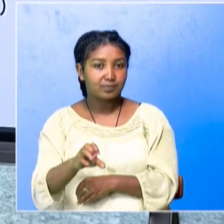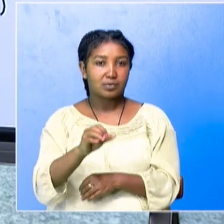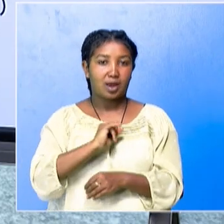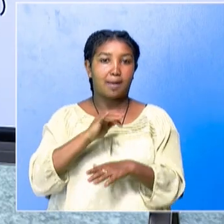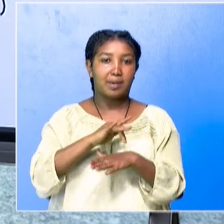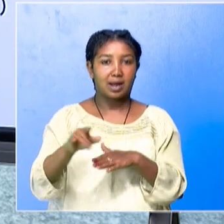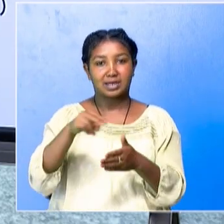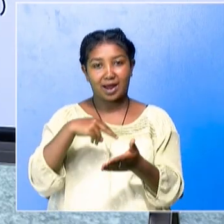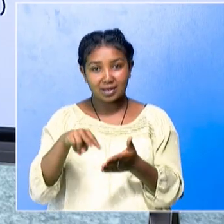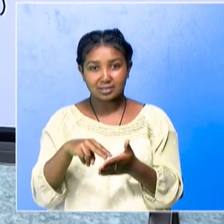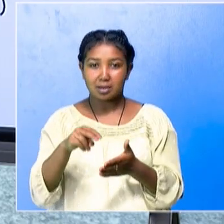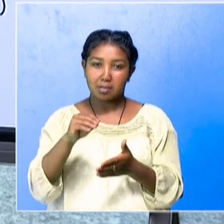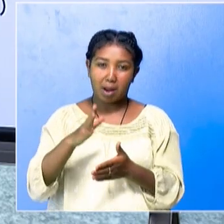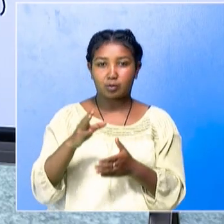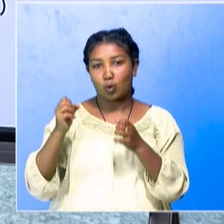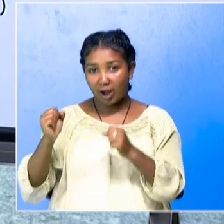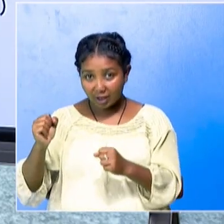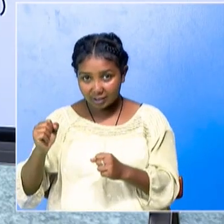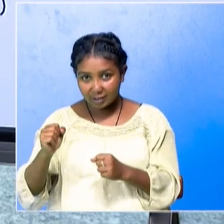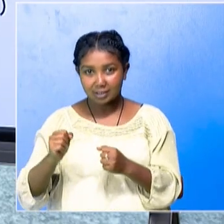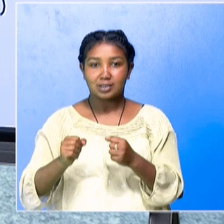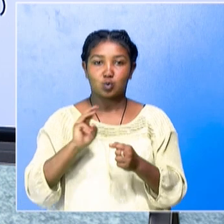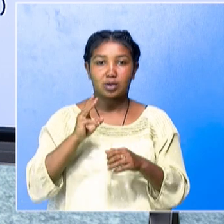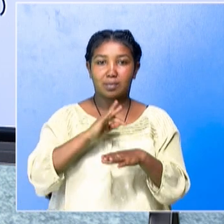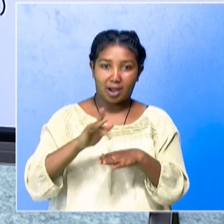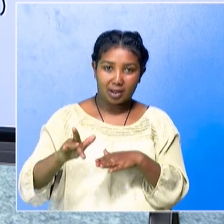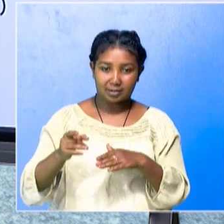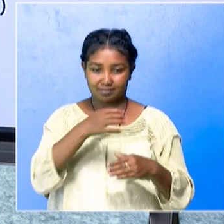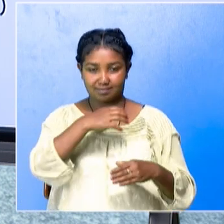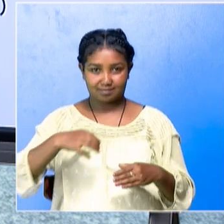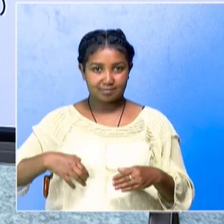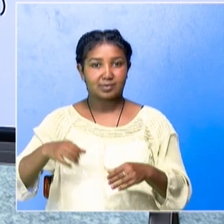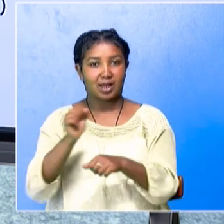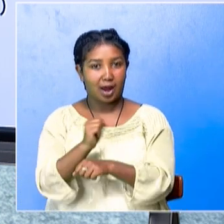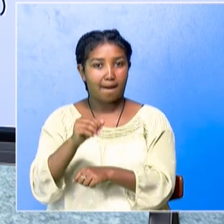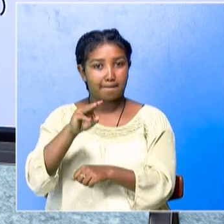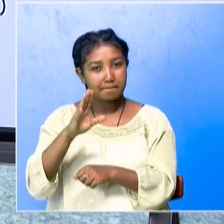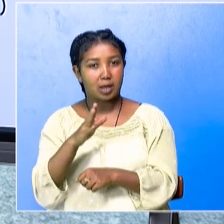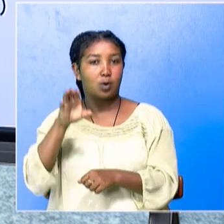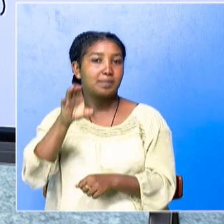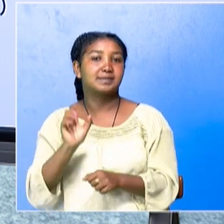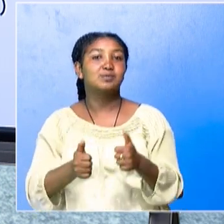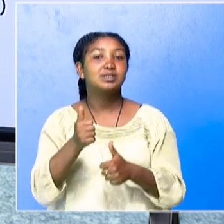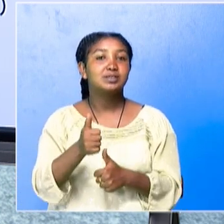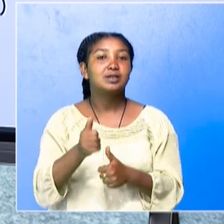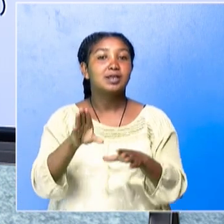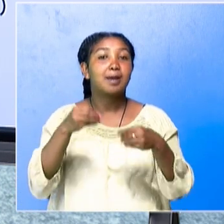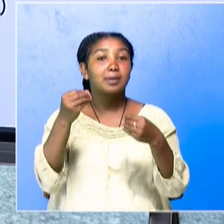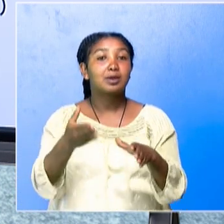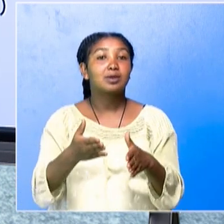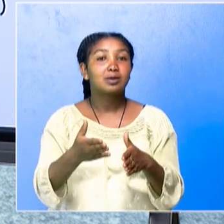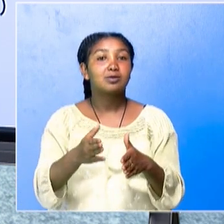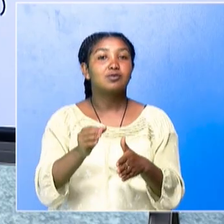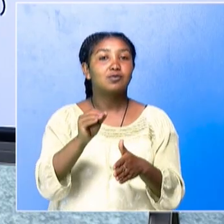I blank dance, might, can. We blank wear seatbelt in the car, may, must. Let me give you for